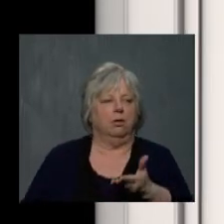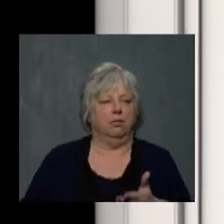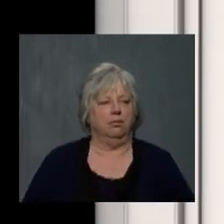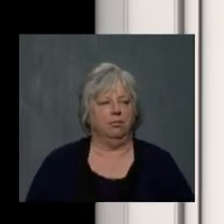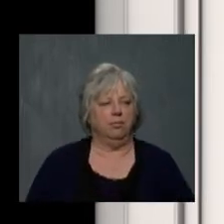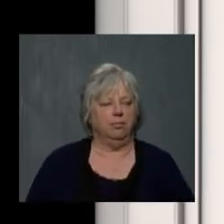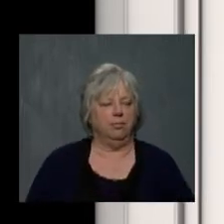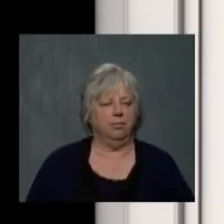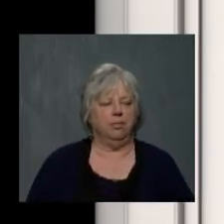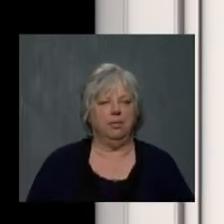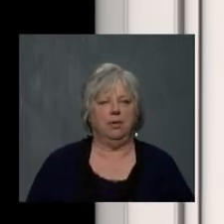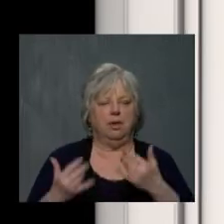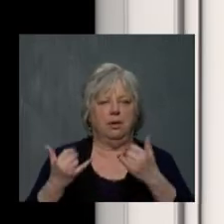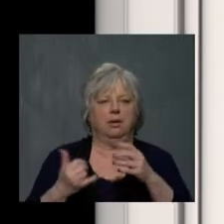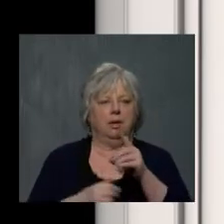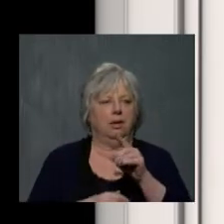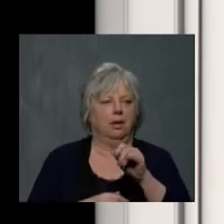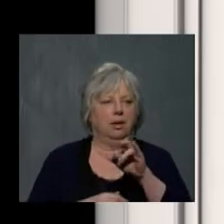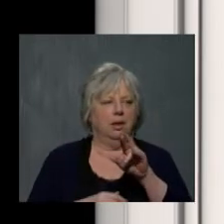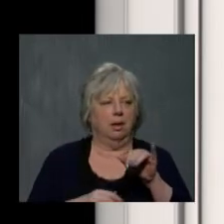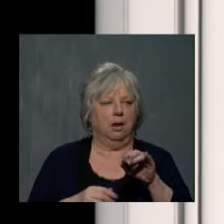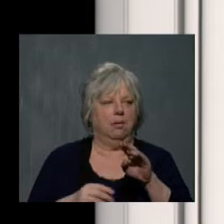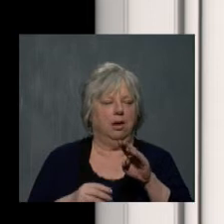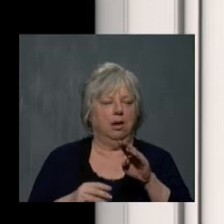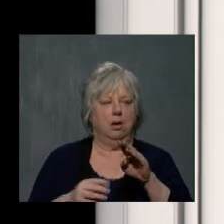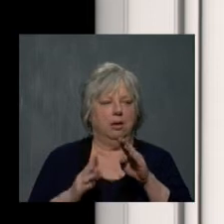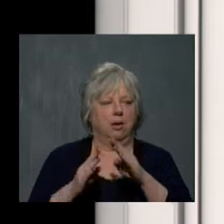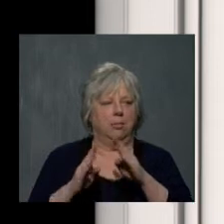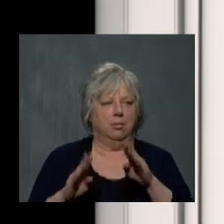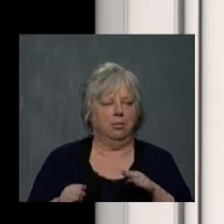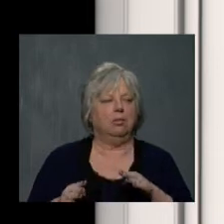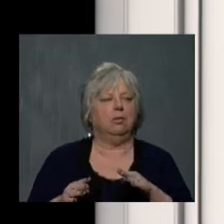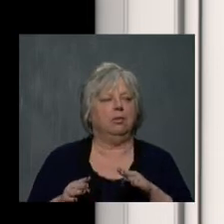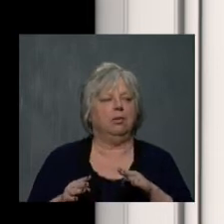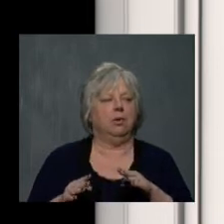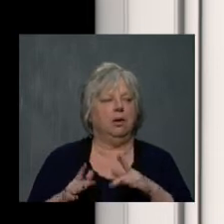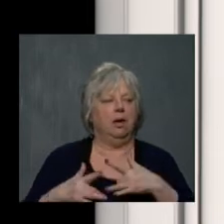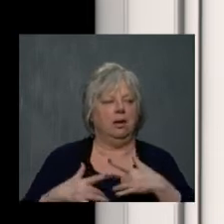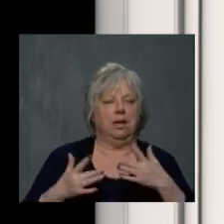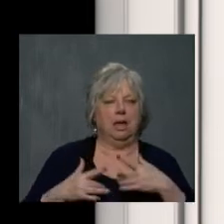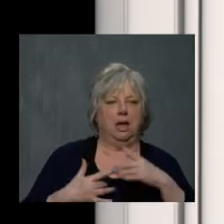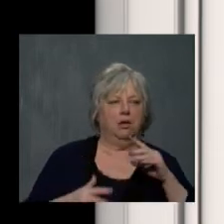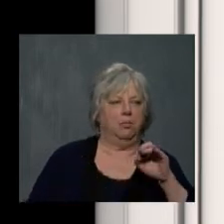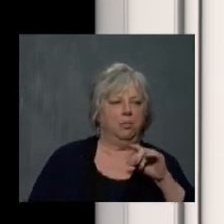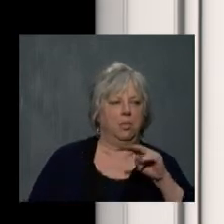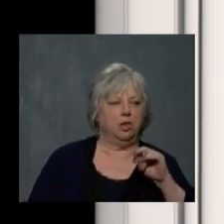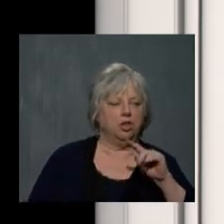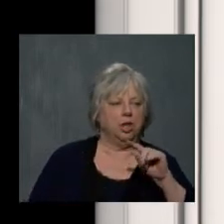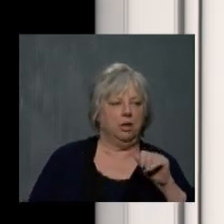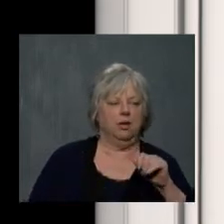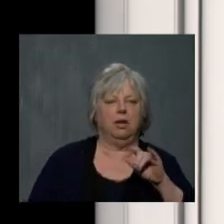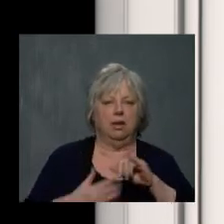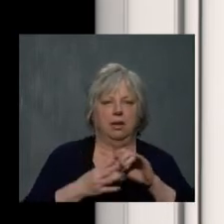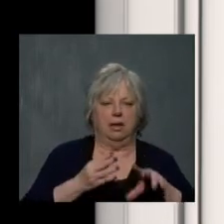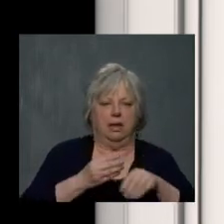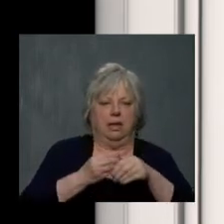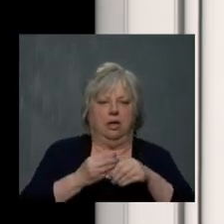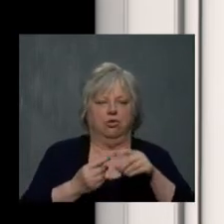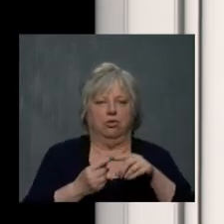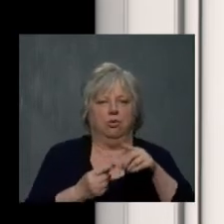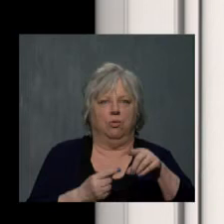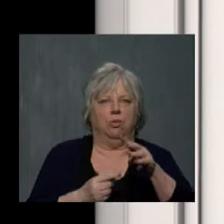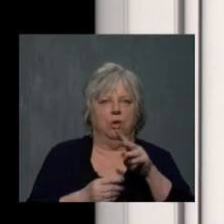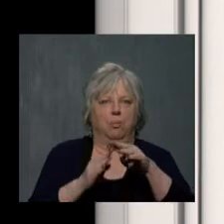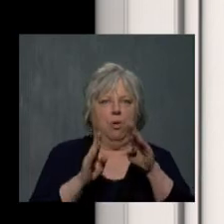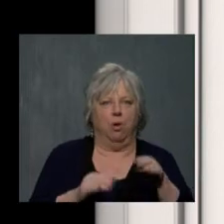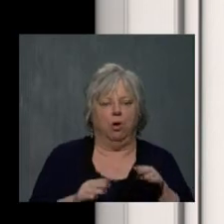The existing dairy barn, they're more of the darker colors. The lighter magenta building is the addition to it. And